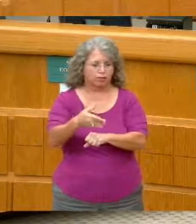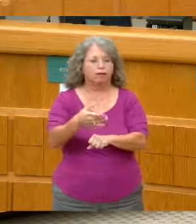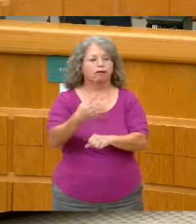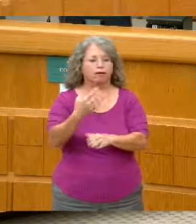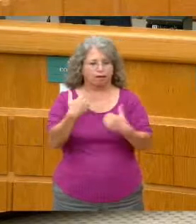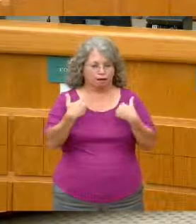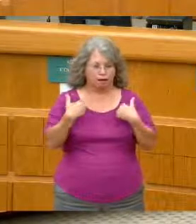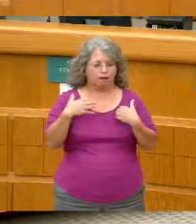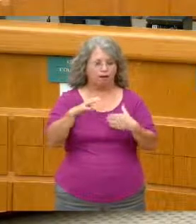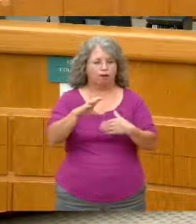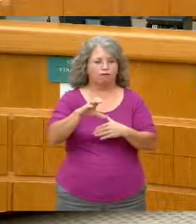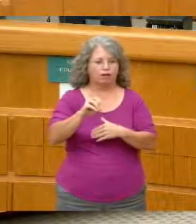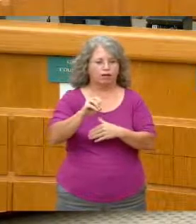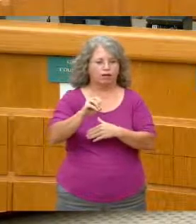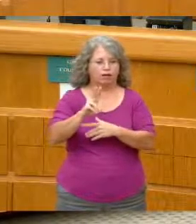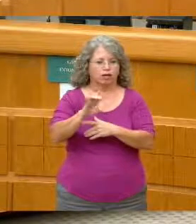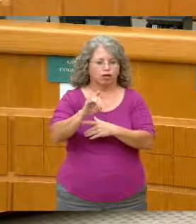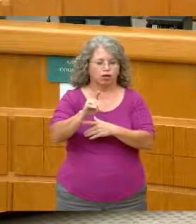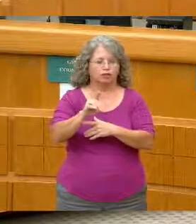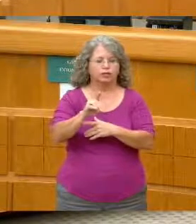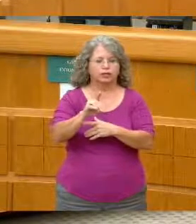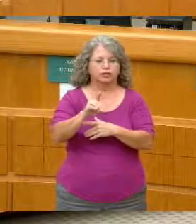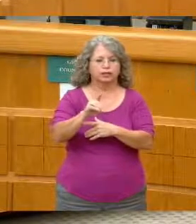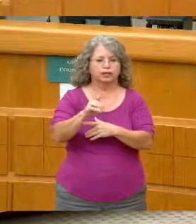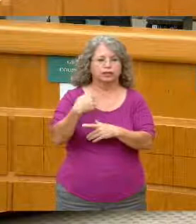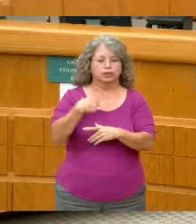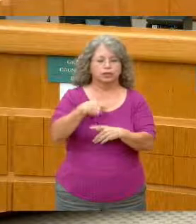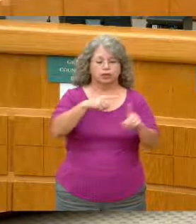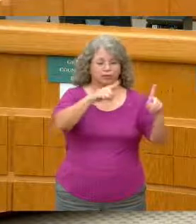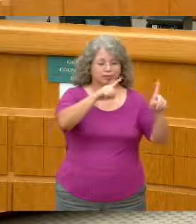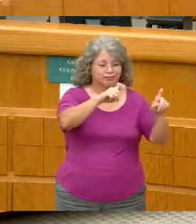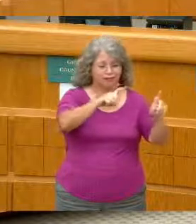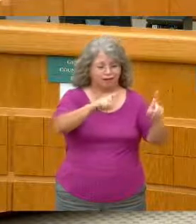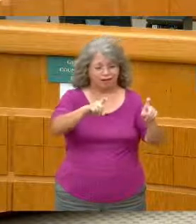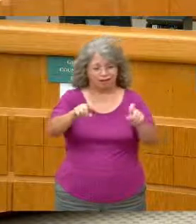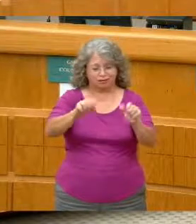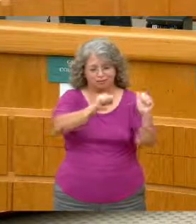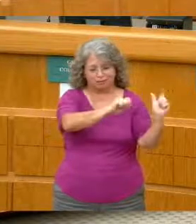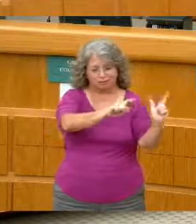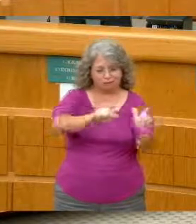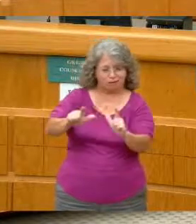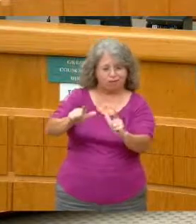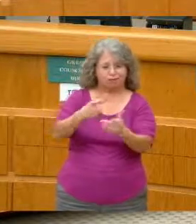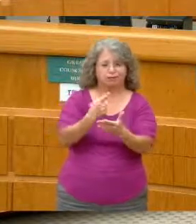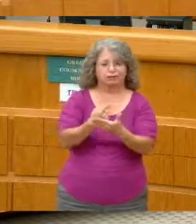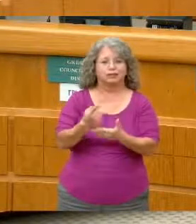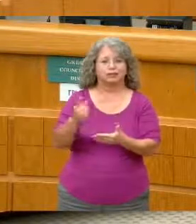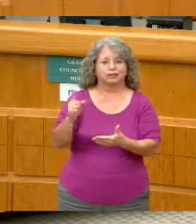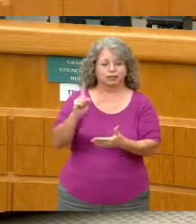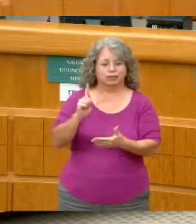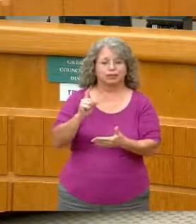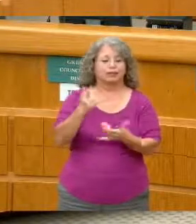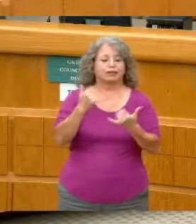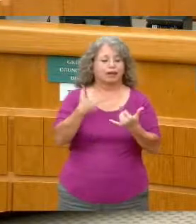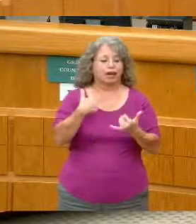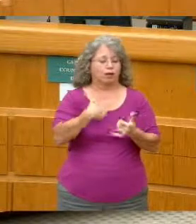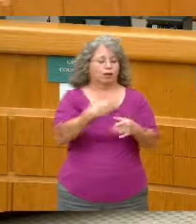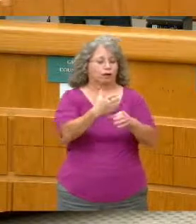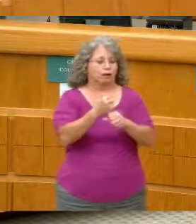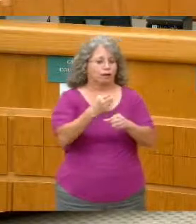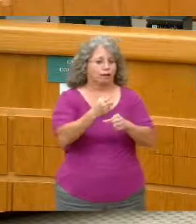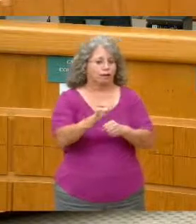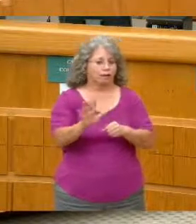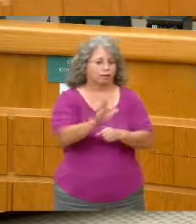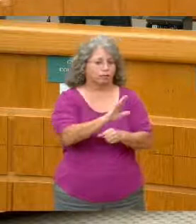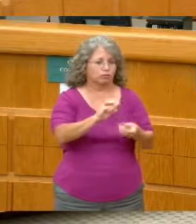that are coming down with COVID. They were surge tested, or we tested the whole facility last week,